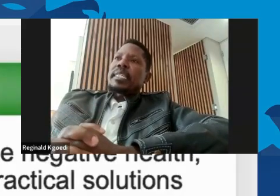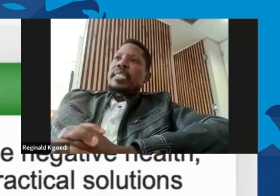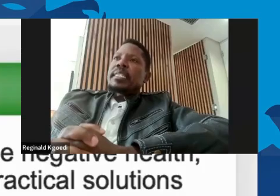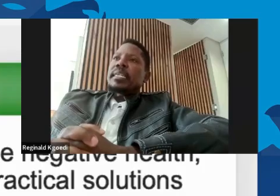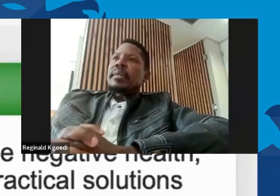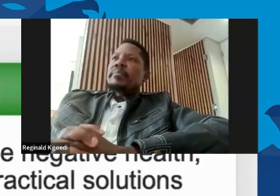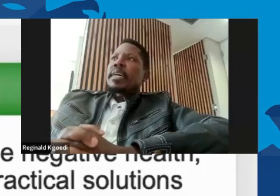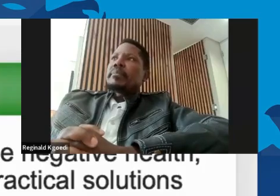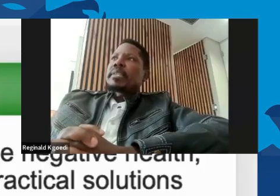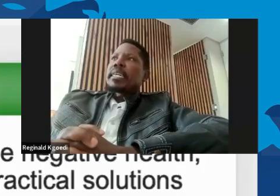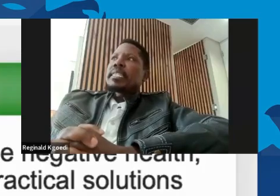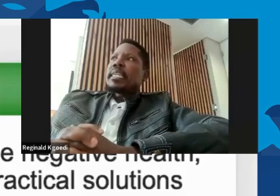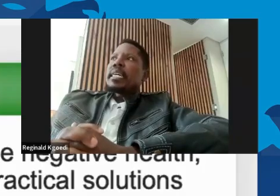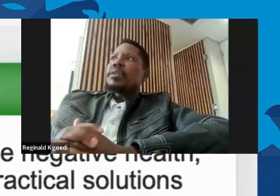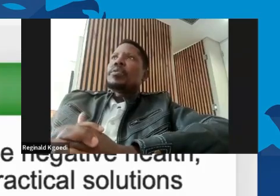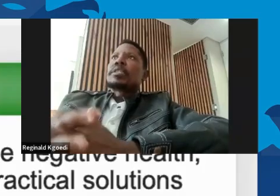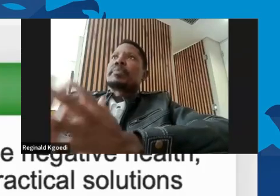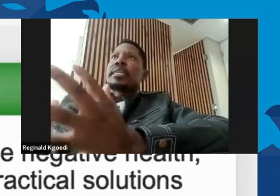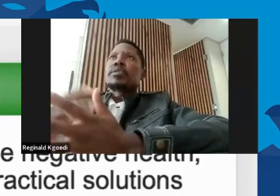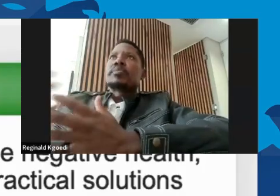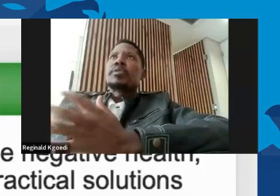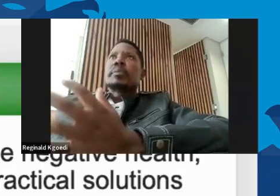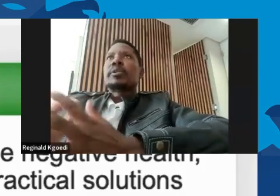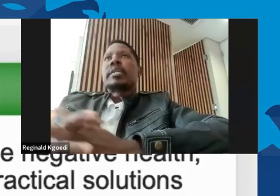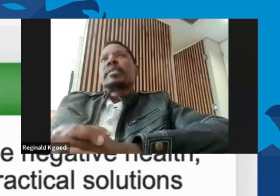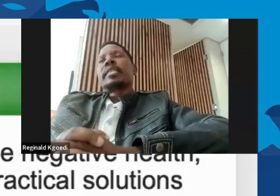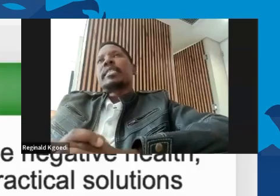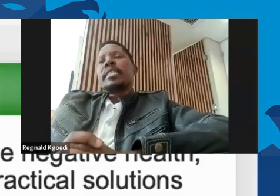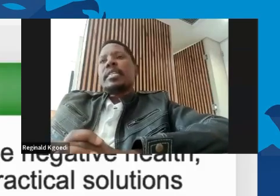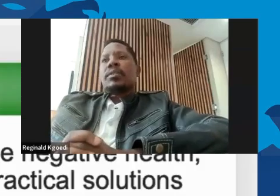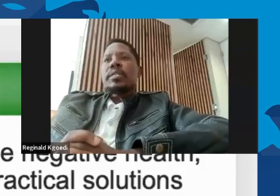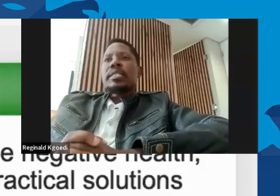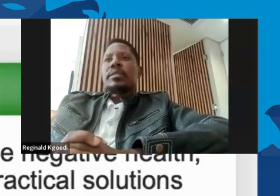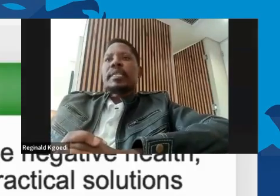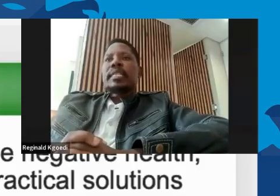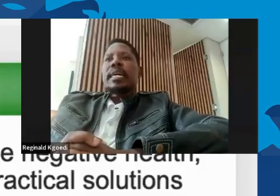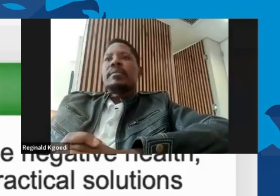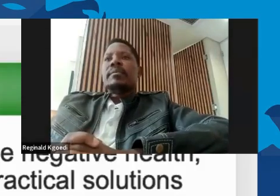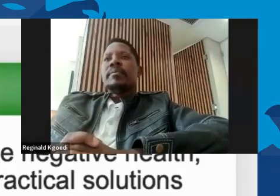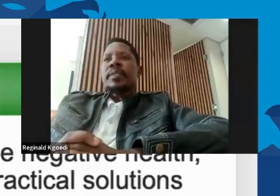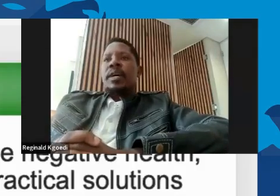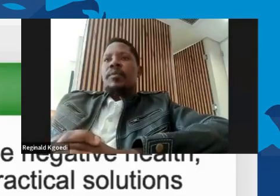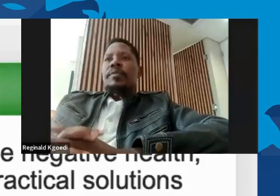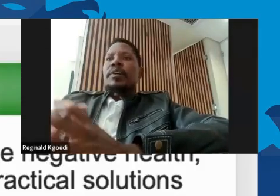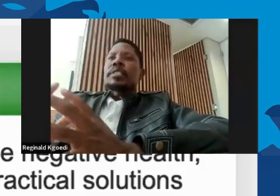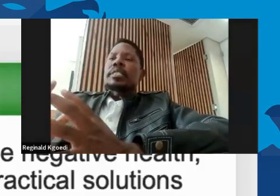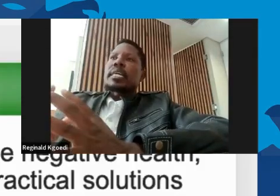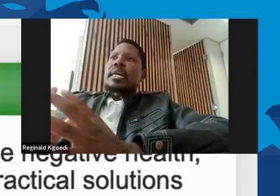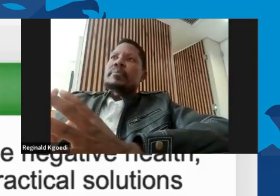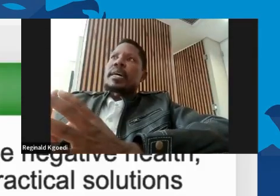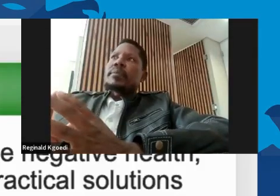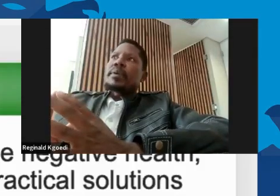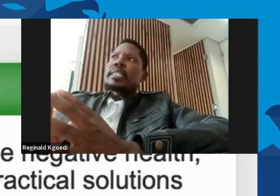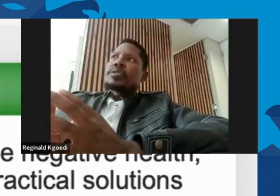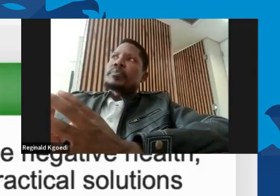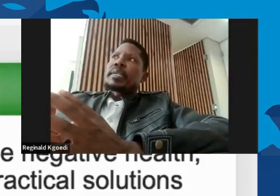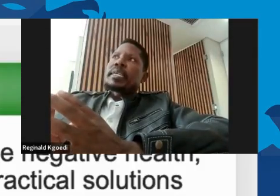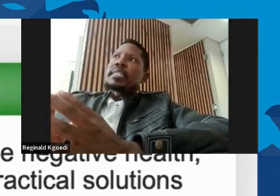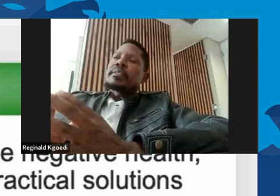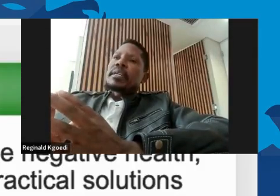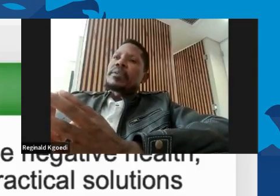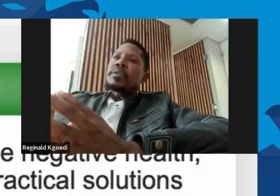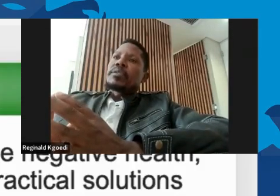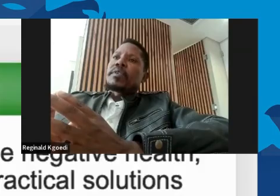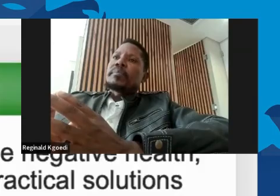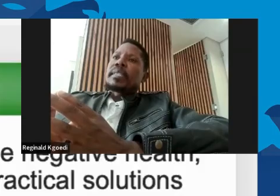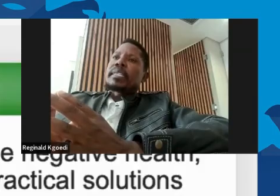to understand harm reduction. I know we spoke about harm reduction and OST, but now we thought I wanted to bring